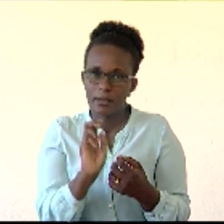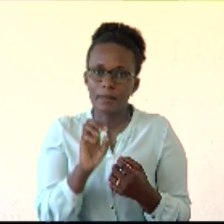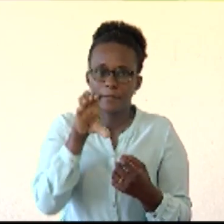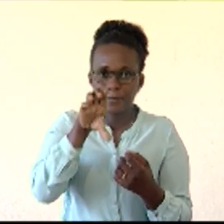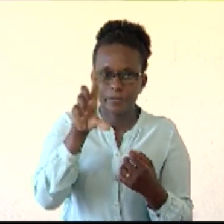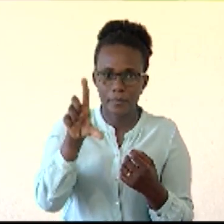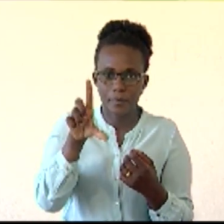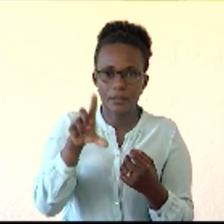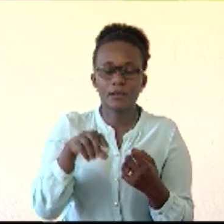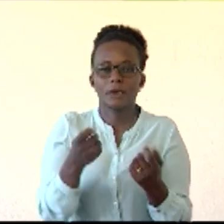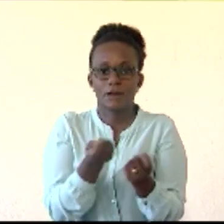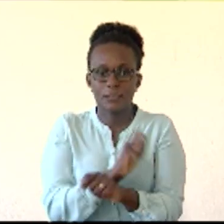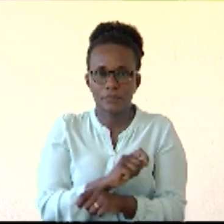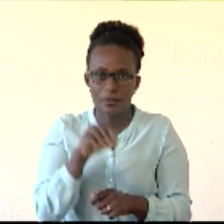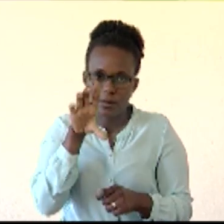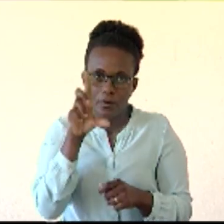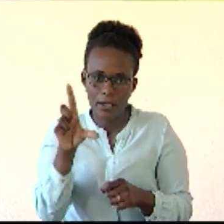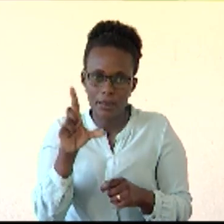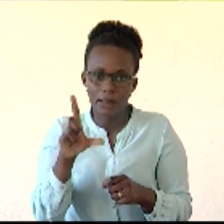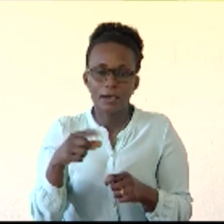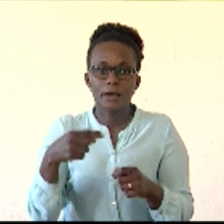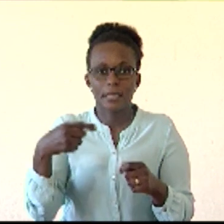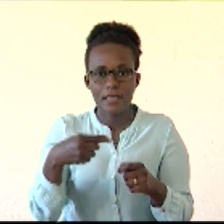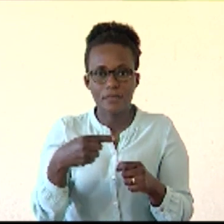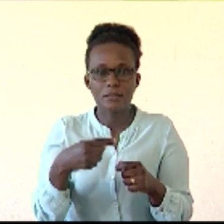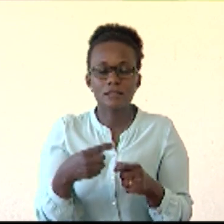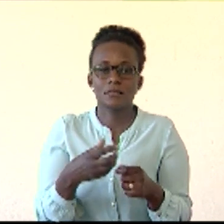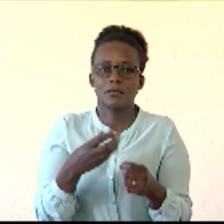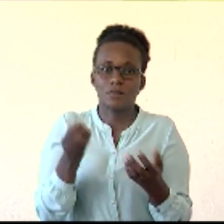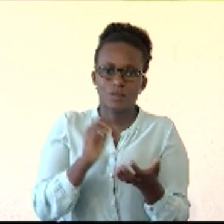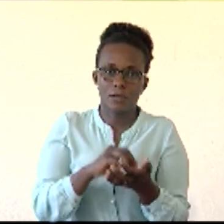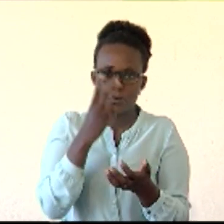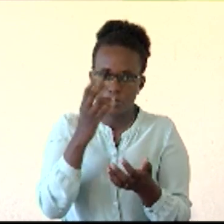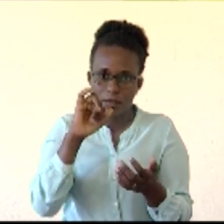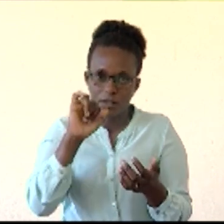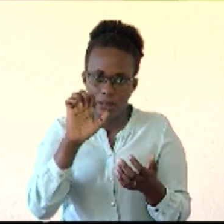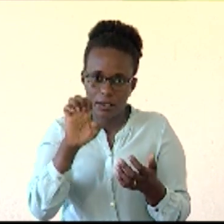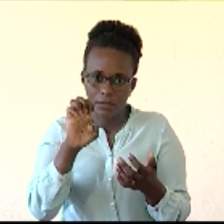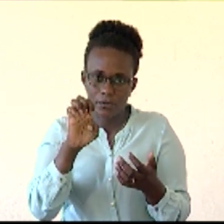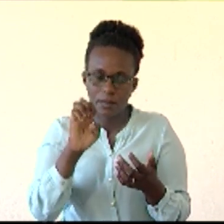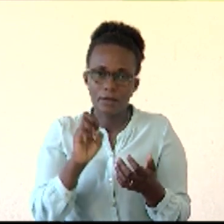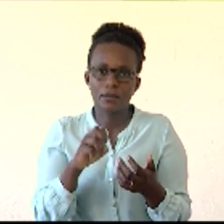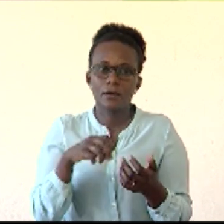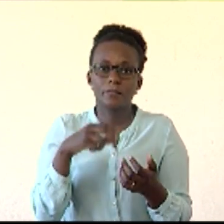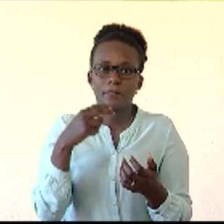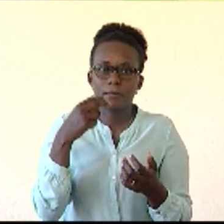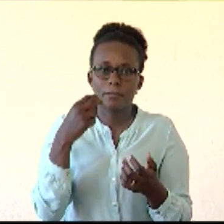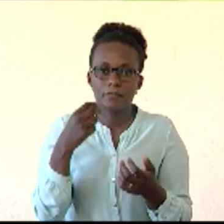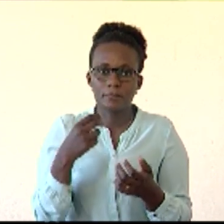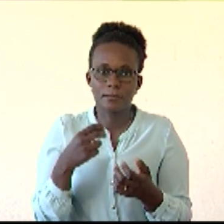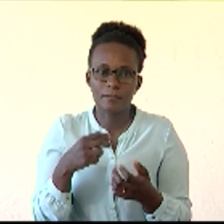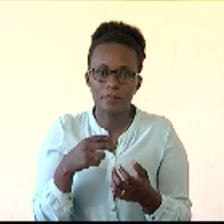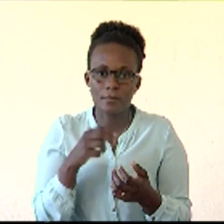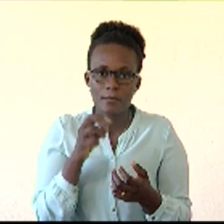two reactions which are taking place. And eventually, the hydroxide ions produced here,